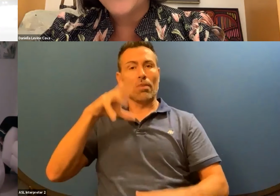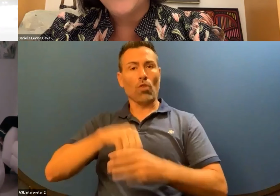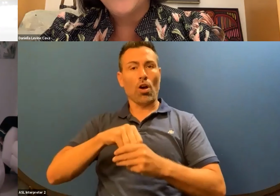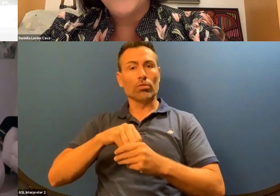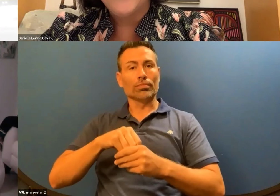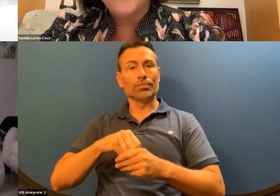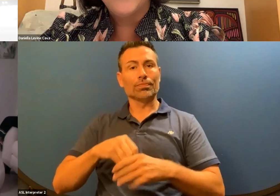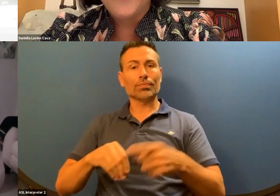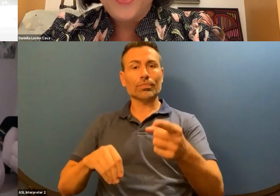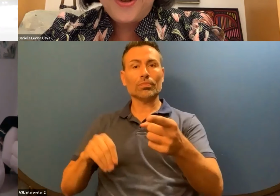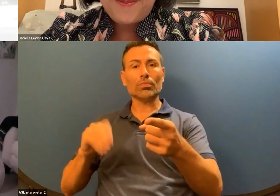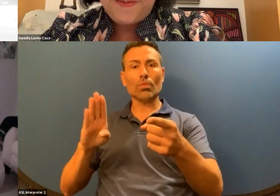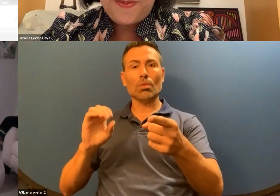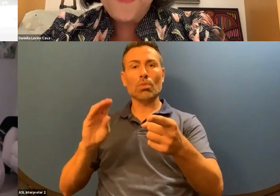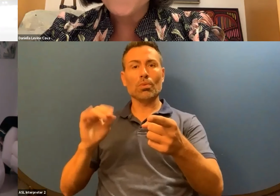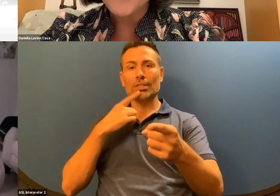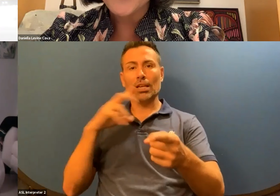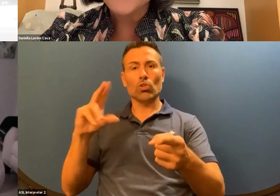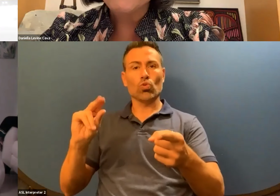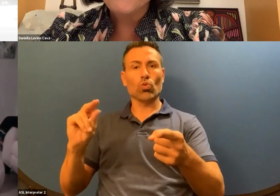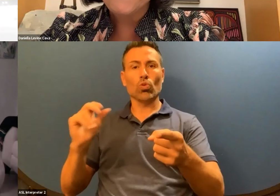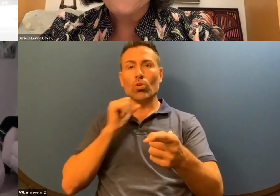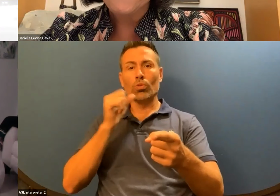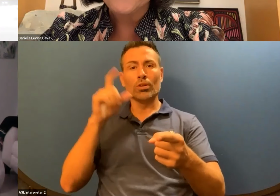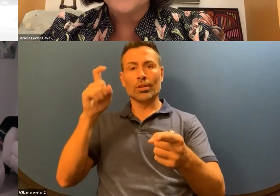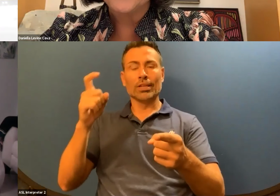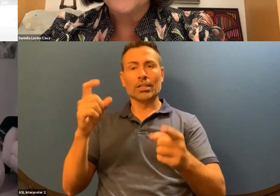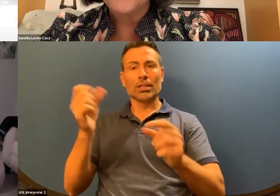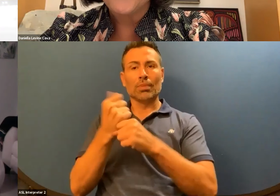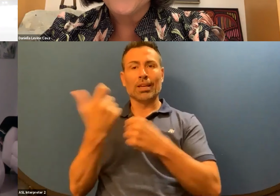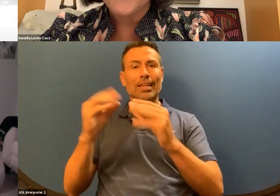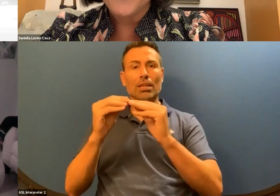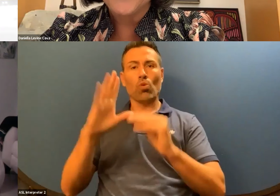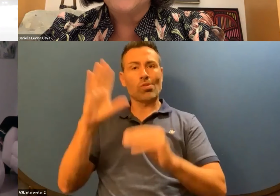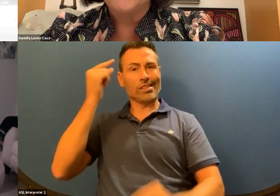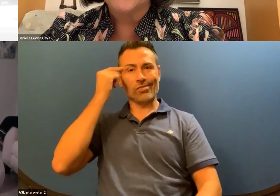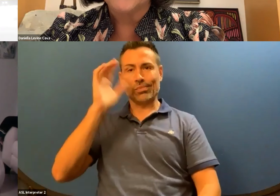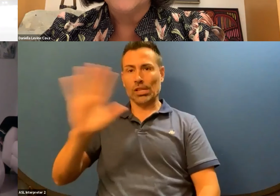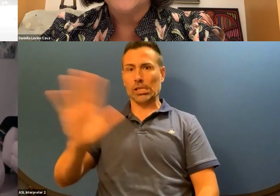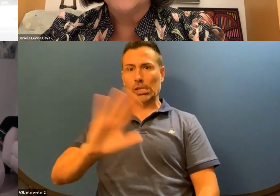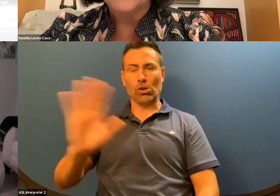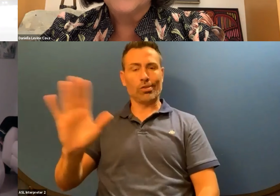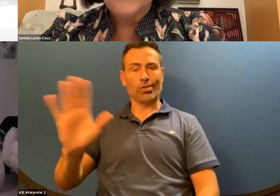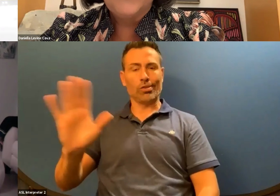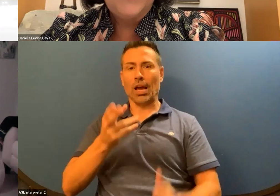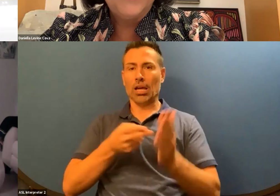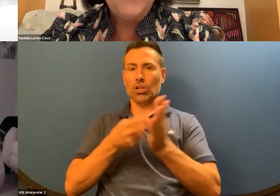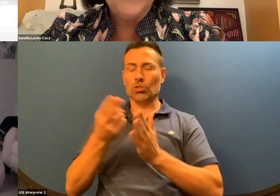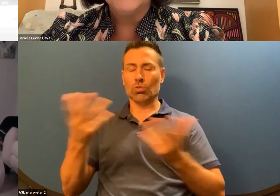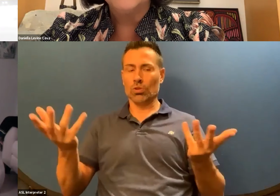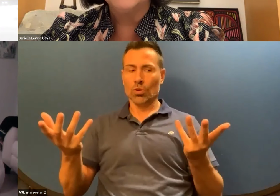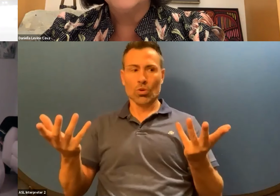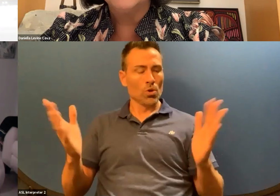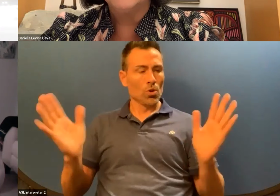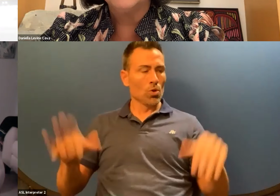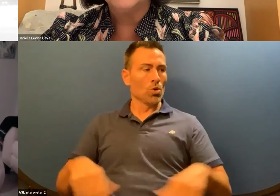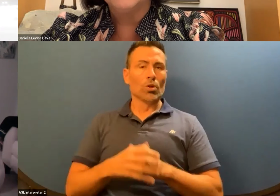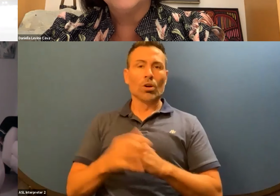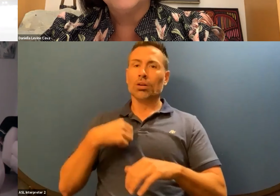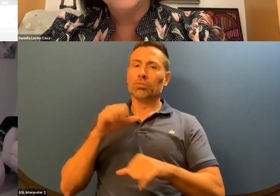No, I don't think we need to create any more government than we already have, to be perfectly honest with you. I've worked exclusively on the issues